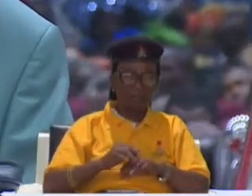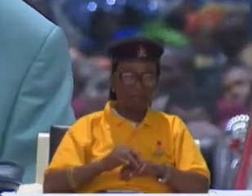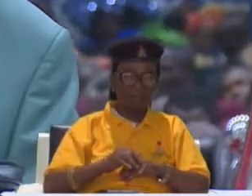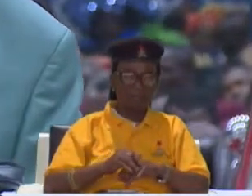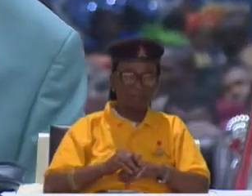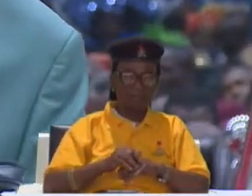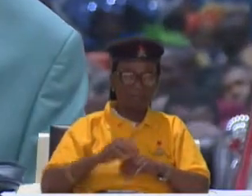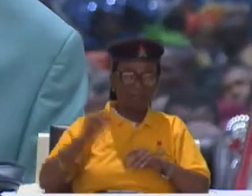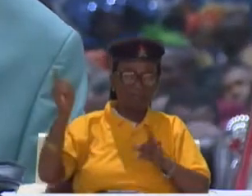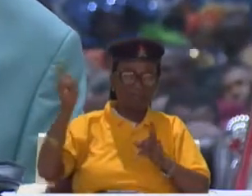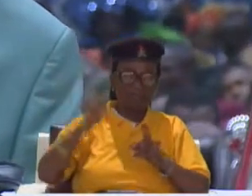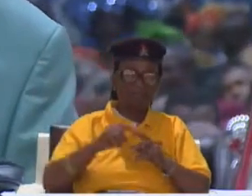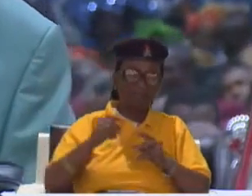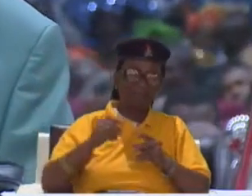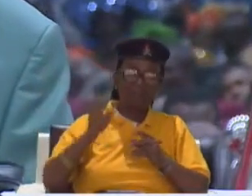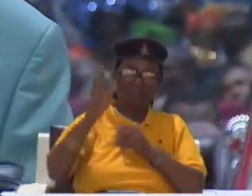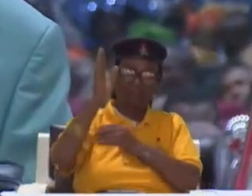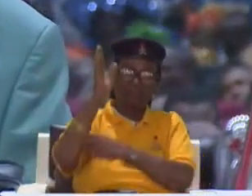Until God